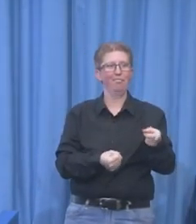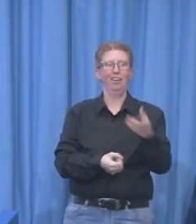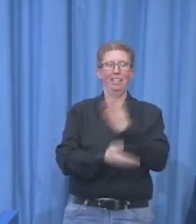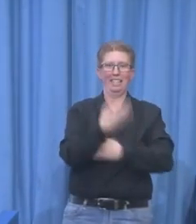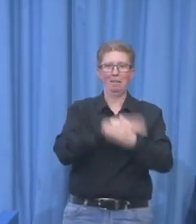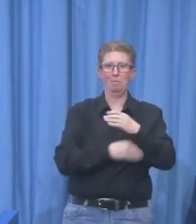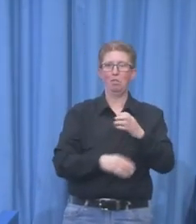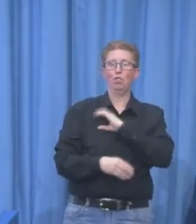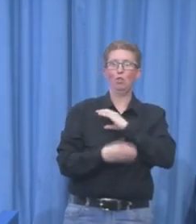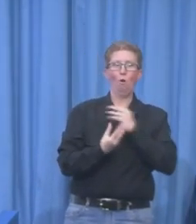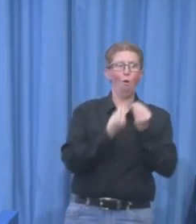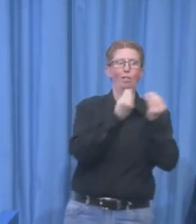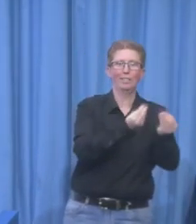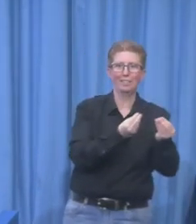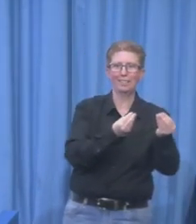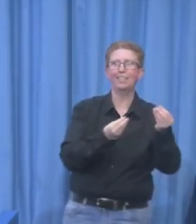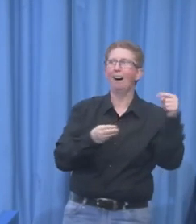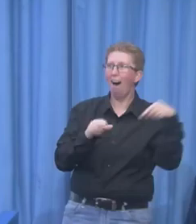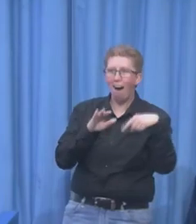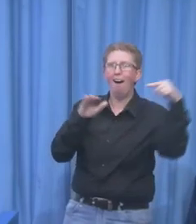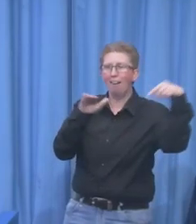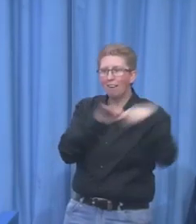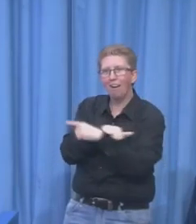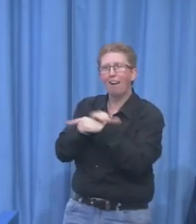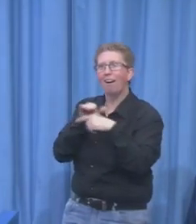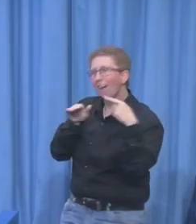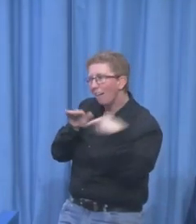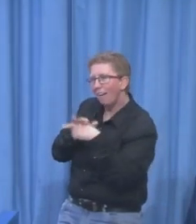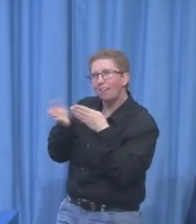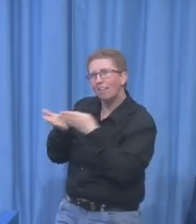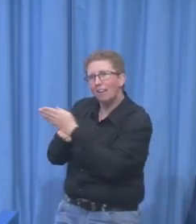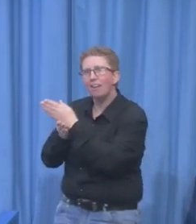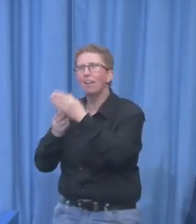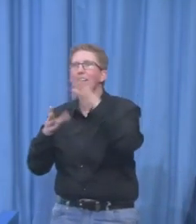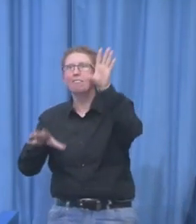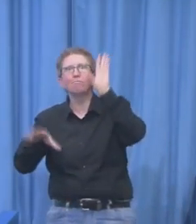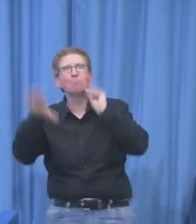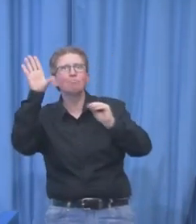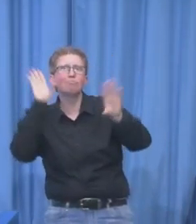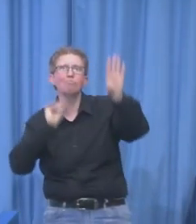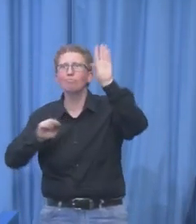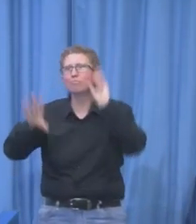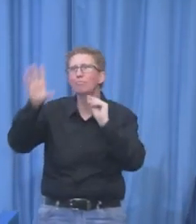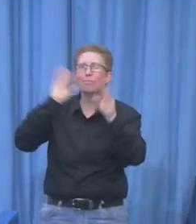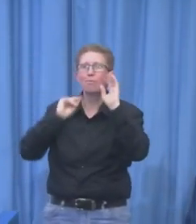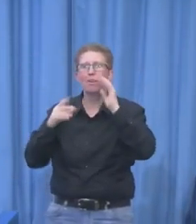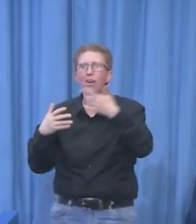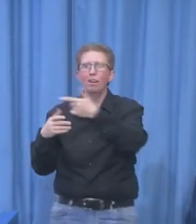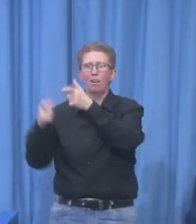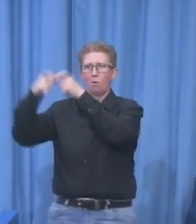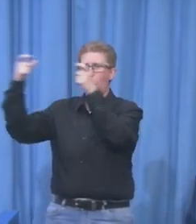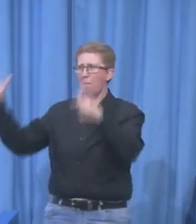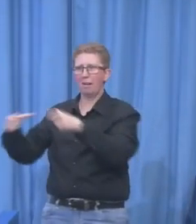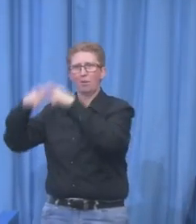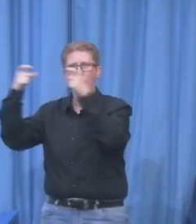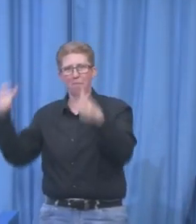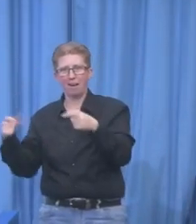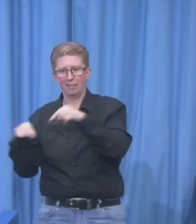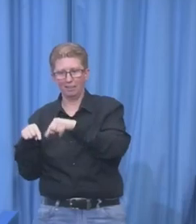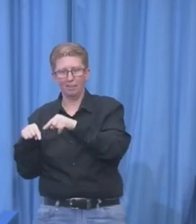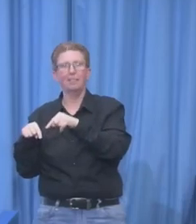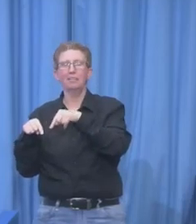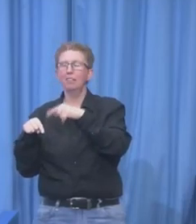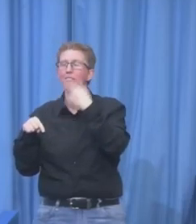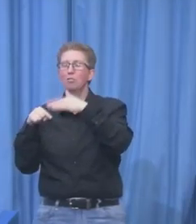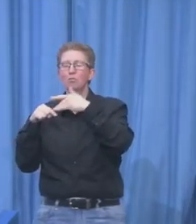them the path, after it, to the first work. Another thing is the on-the-job training.